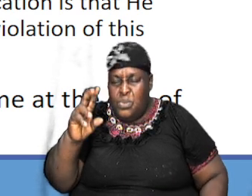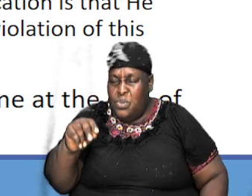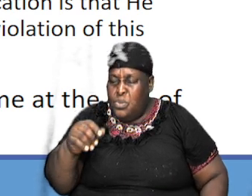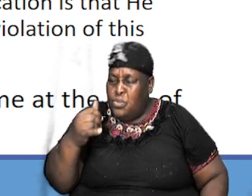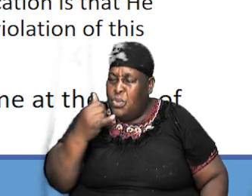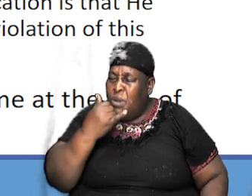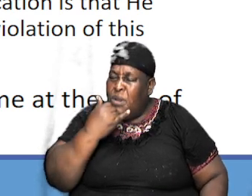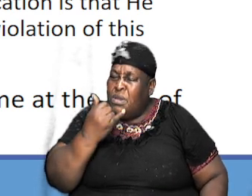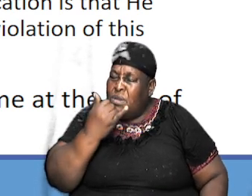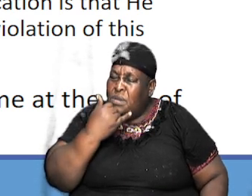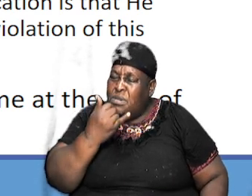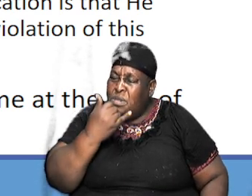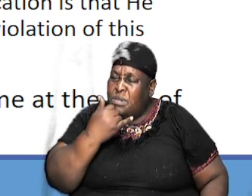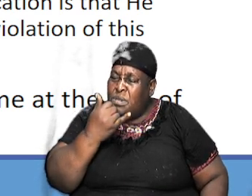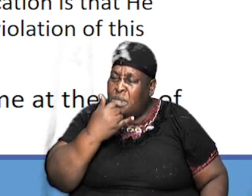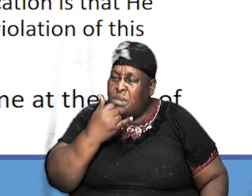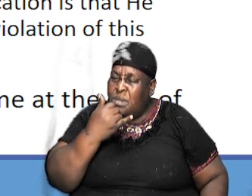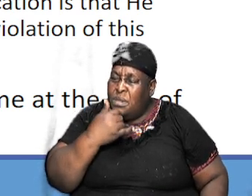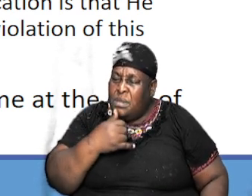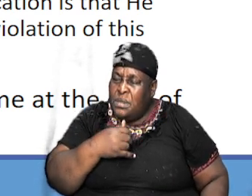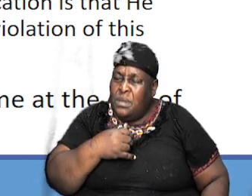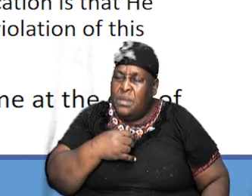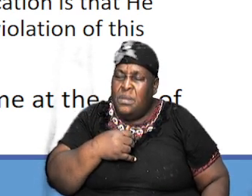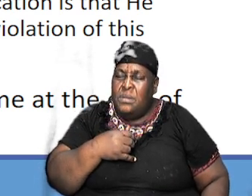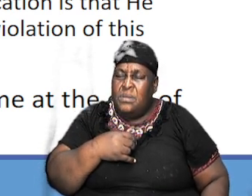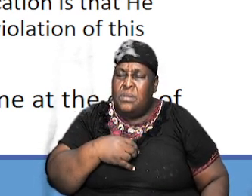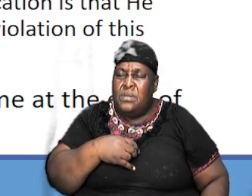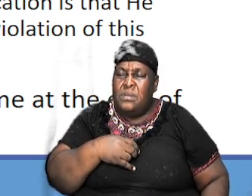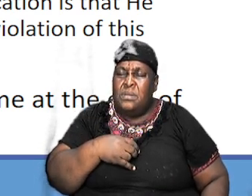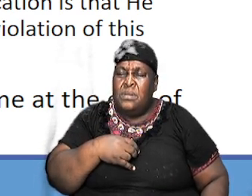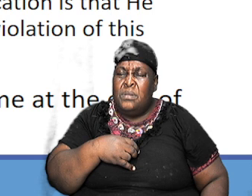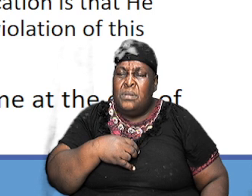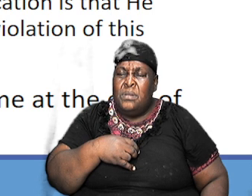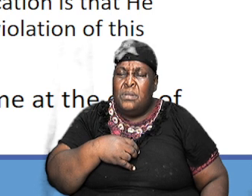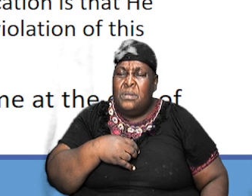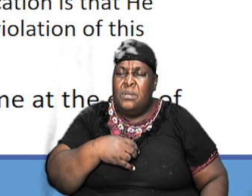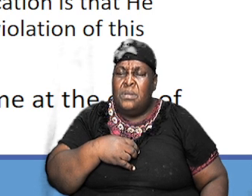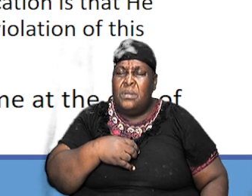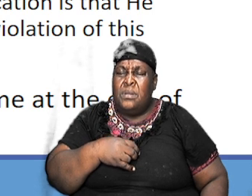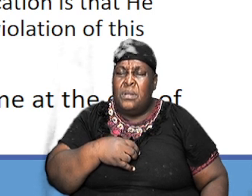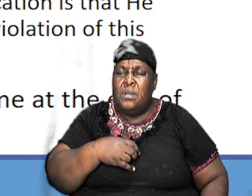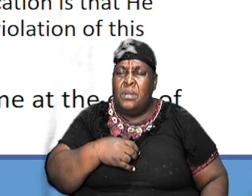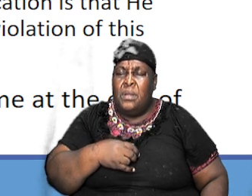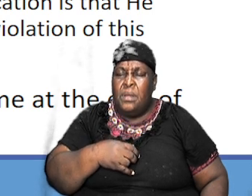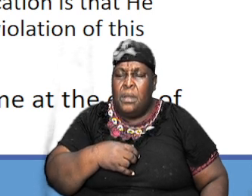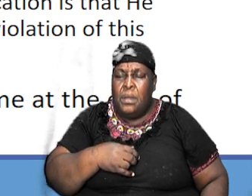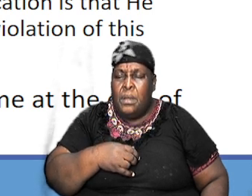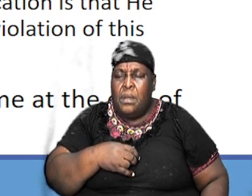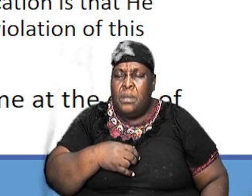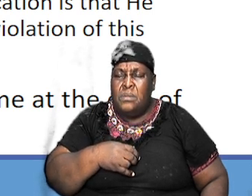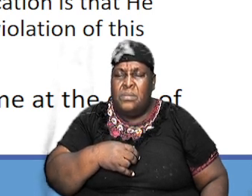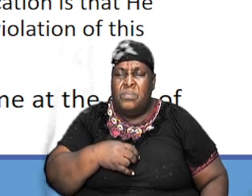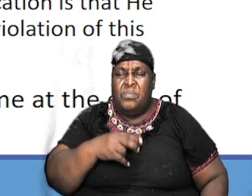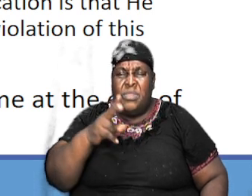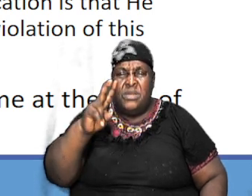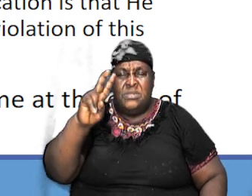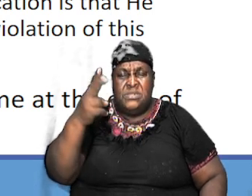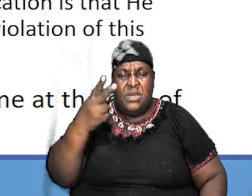scripture and he said he can't do it. Now, let us look at the second one.